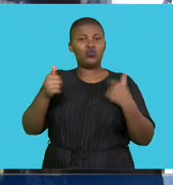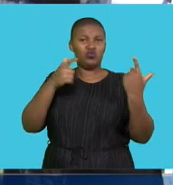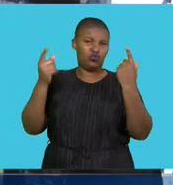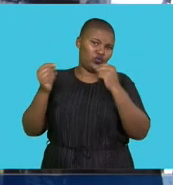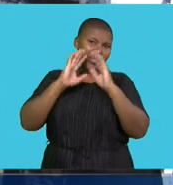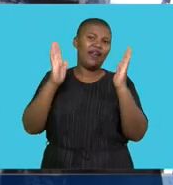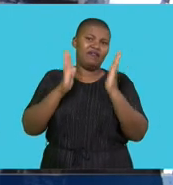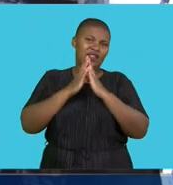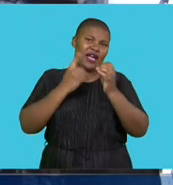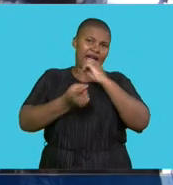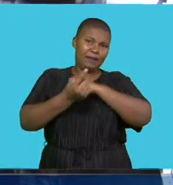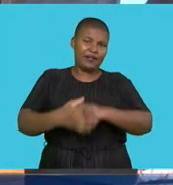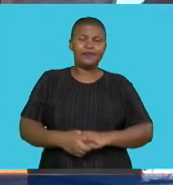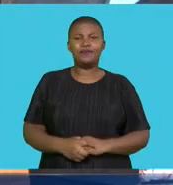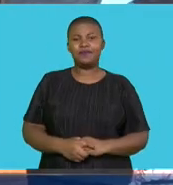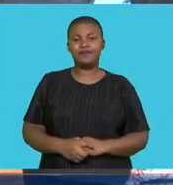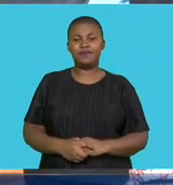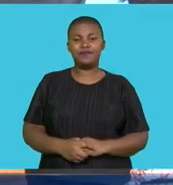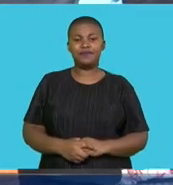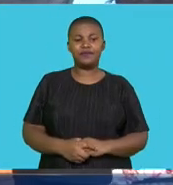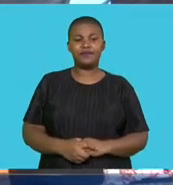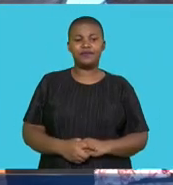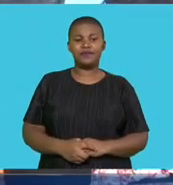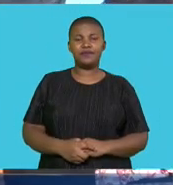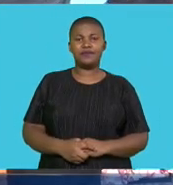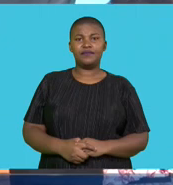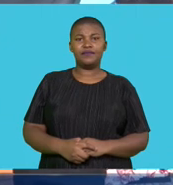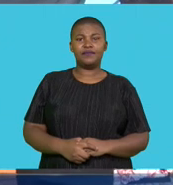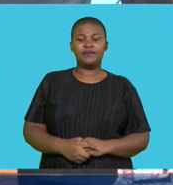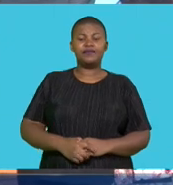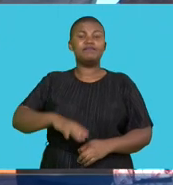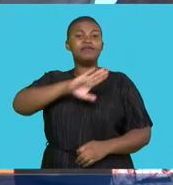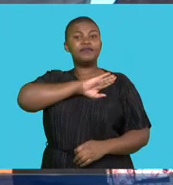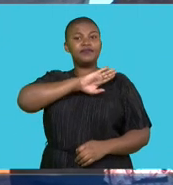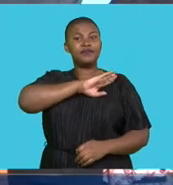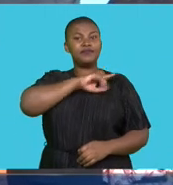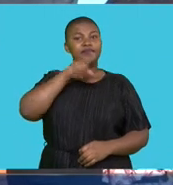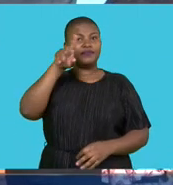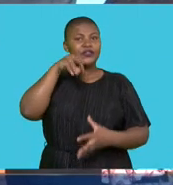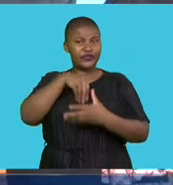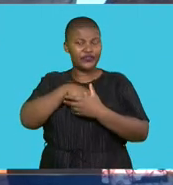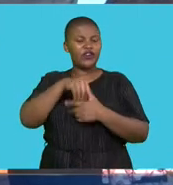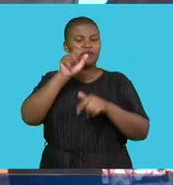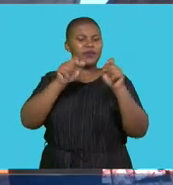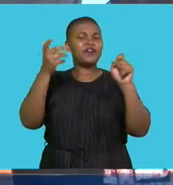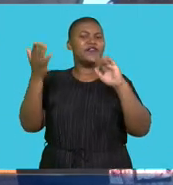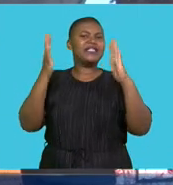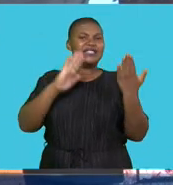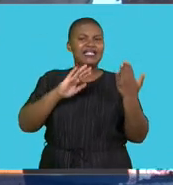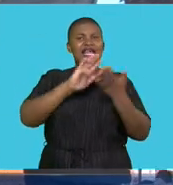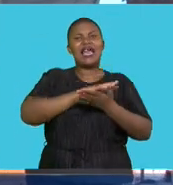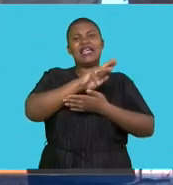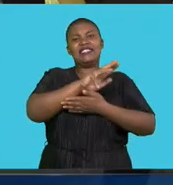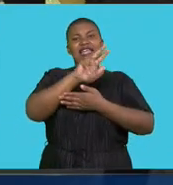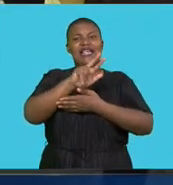fulfill whatever they've promised to the families. Lamasosha ke ayingxenye yalawo abulawa phakathi konyaka